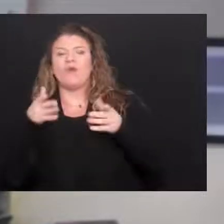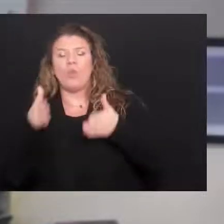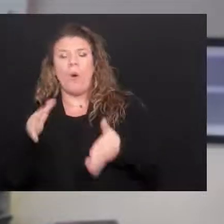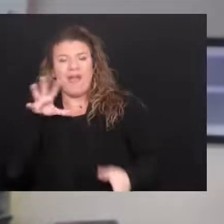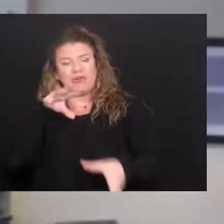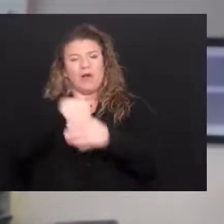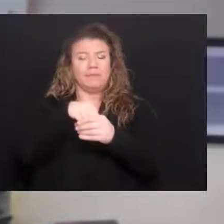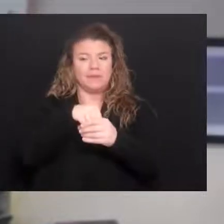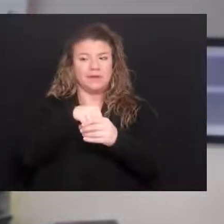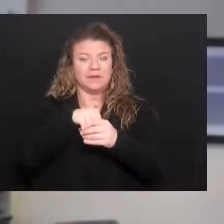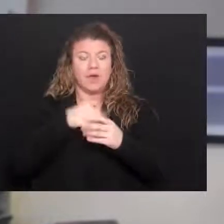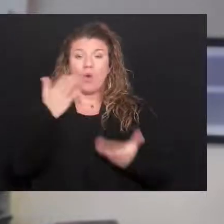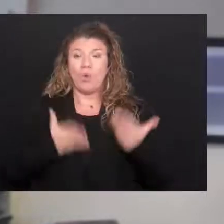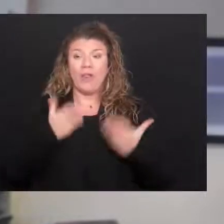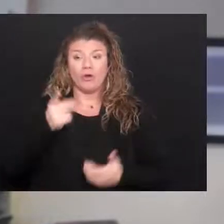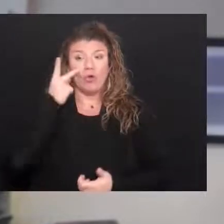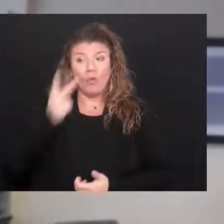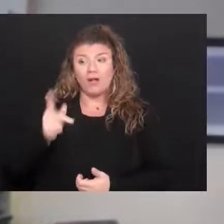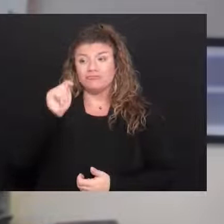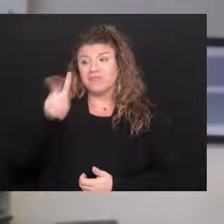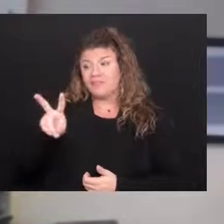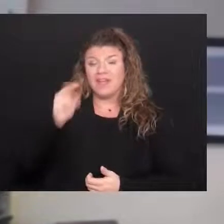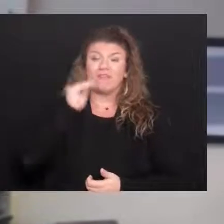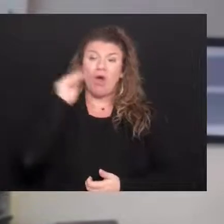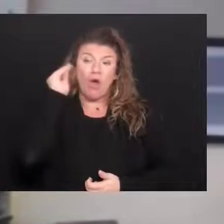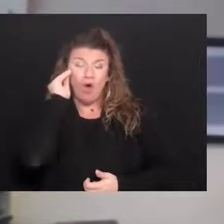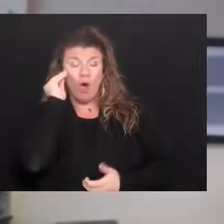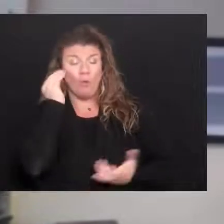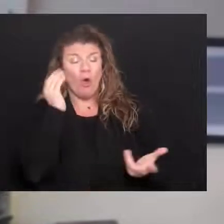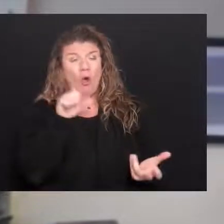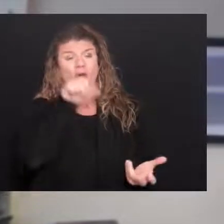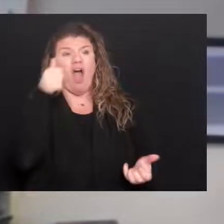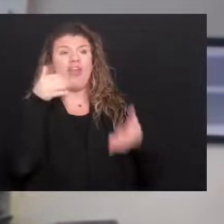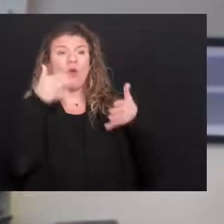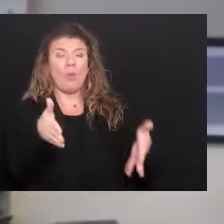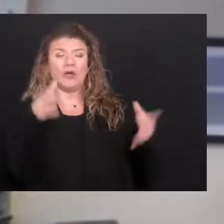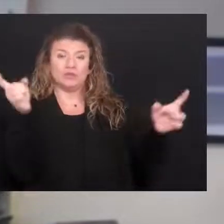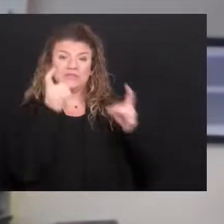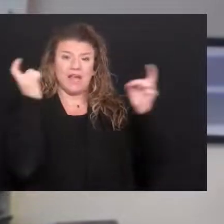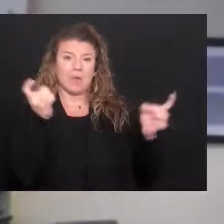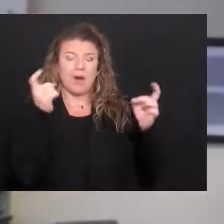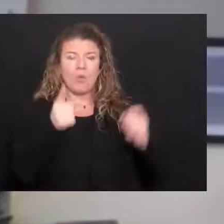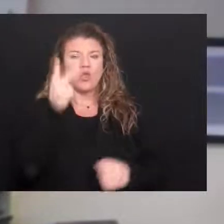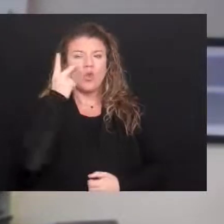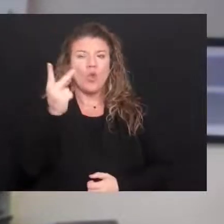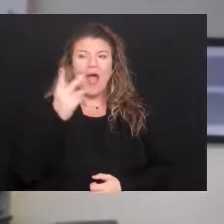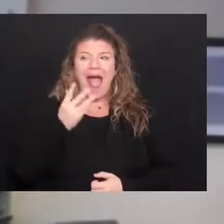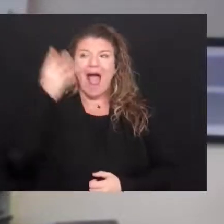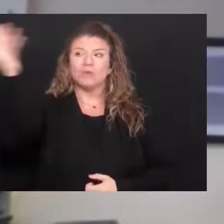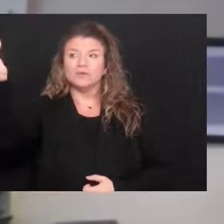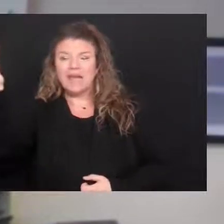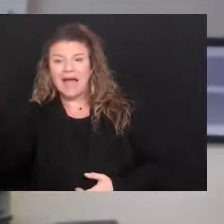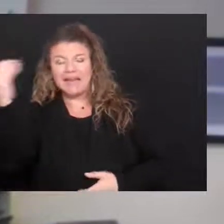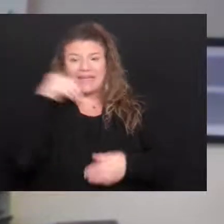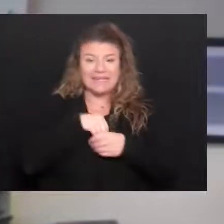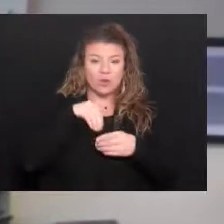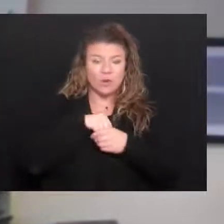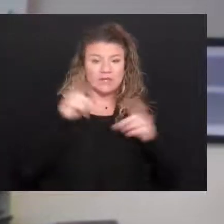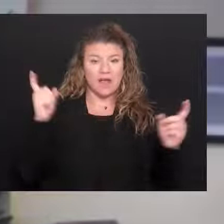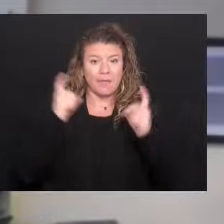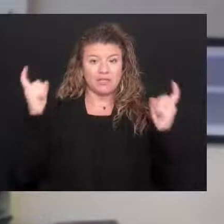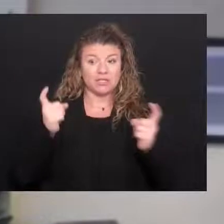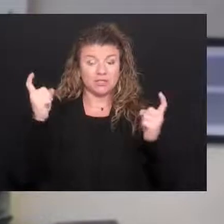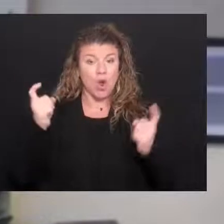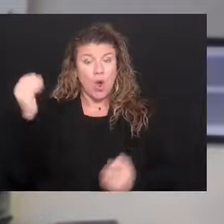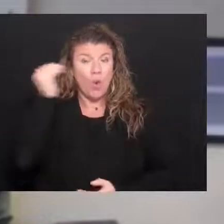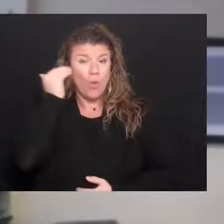Perhaps it's broadcast or there are other ways that you can celebrate. When we look at outdoor versus indoor celebrations, we do